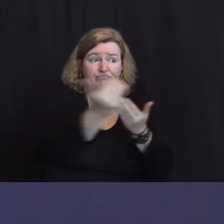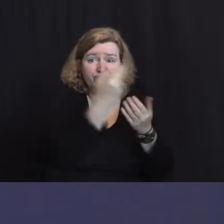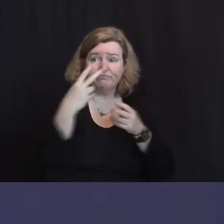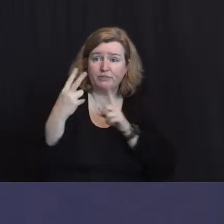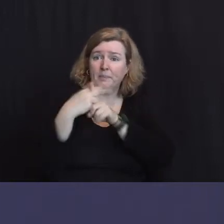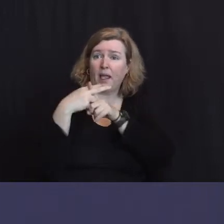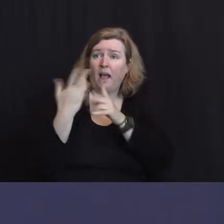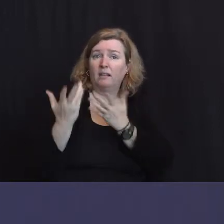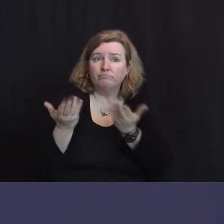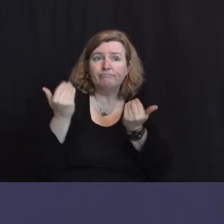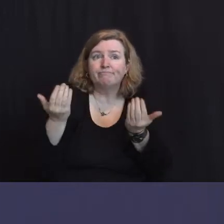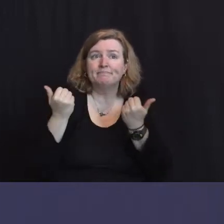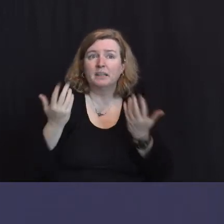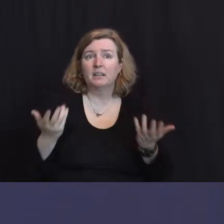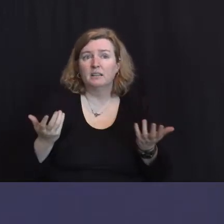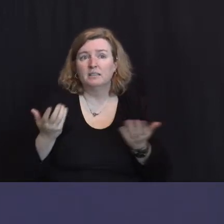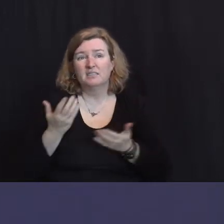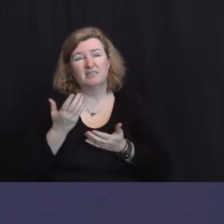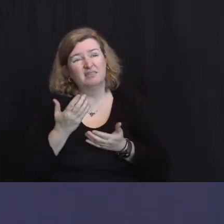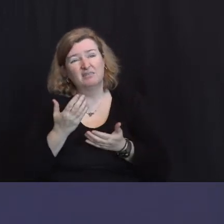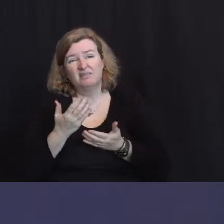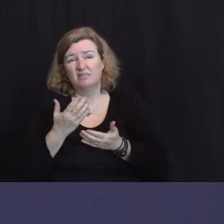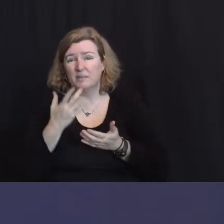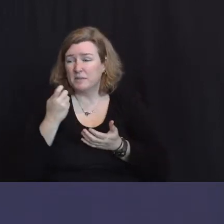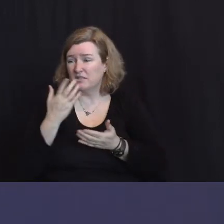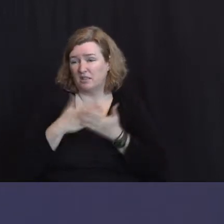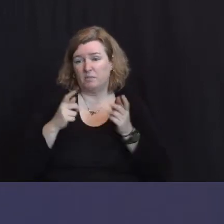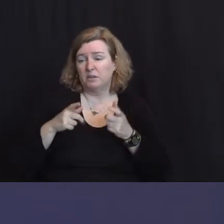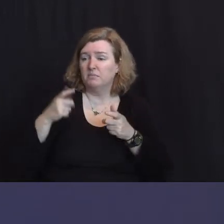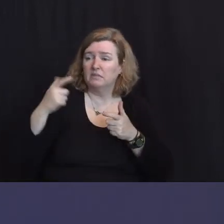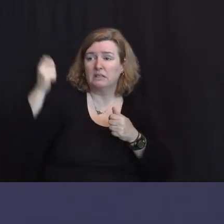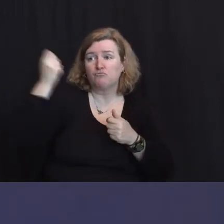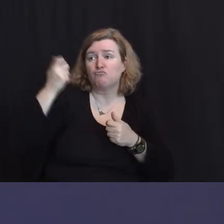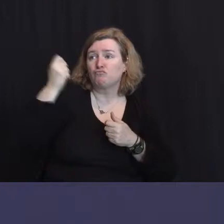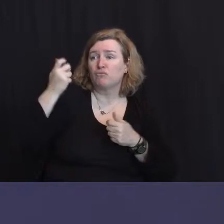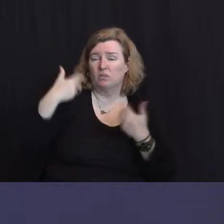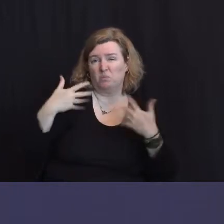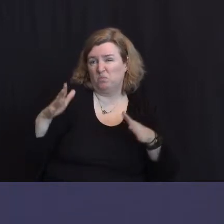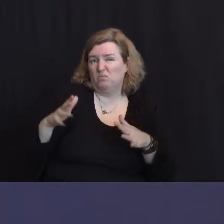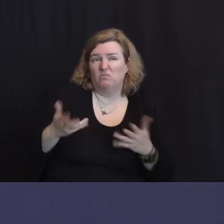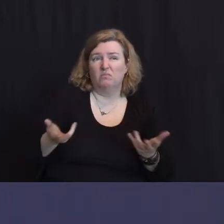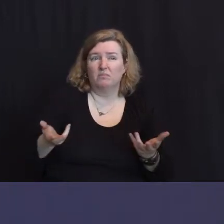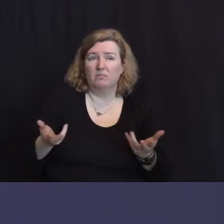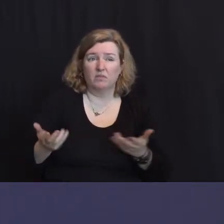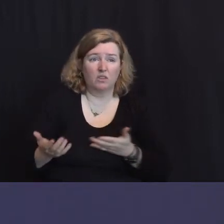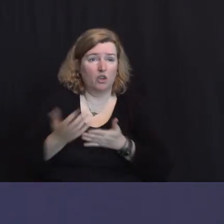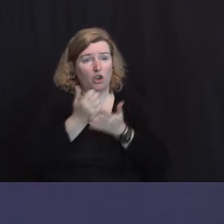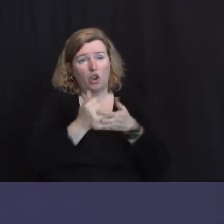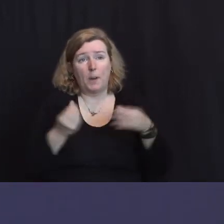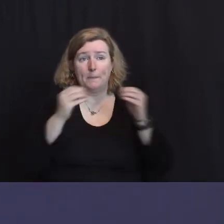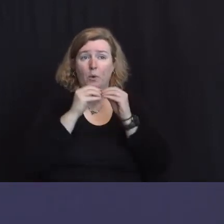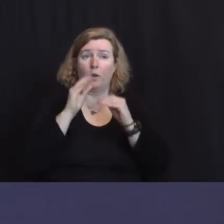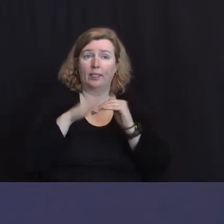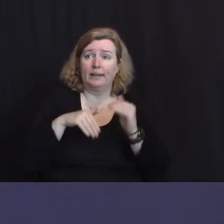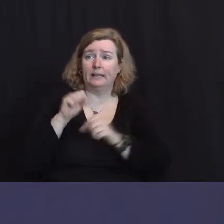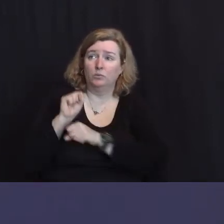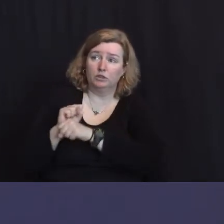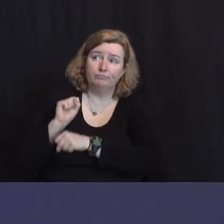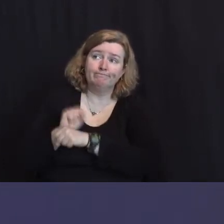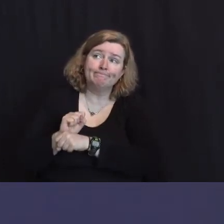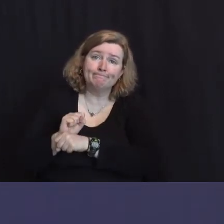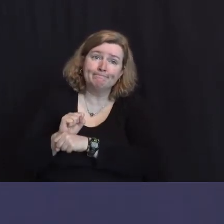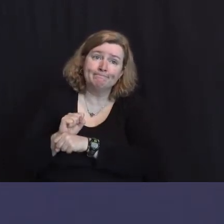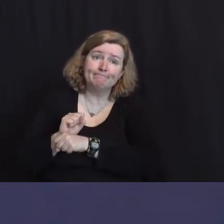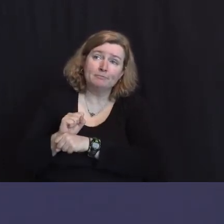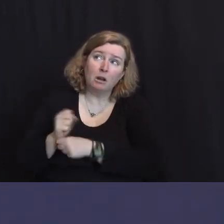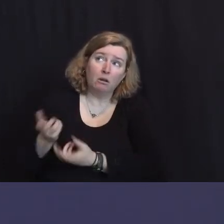people, not all, but some, are collecting unemployment. They're making more than they would if they were working, especially menial jobs, so